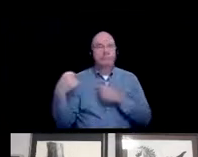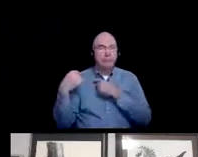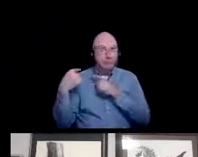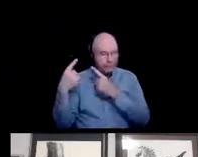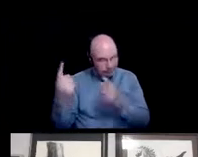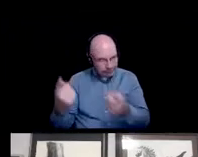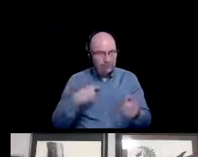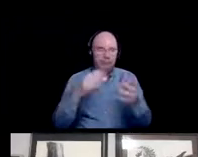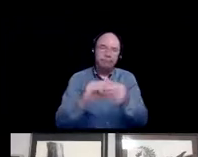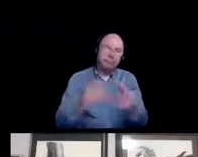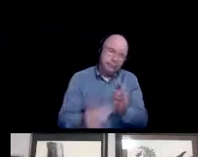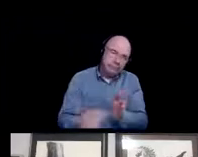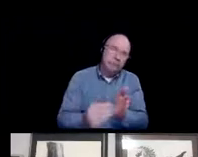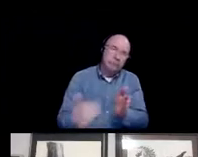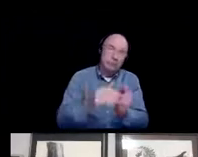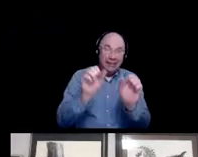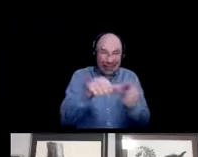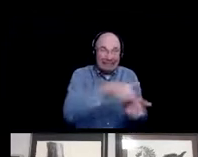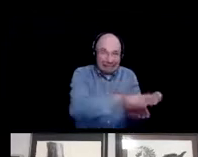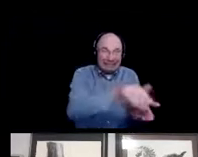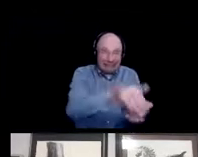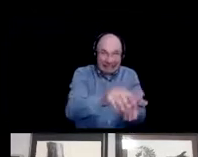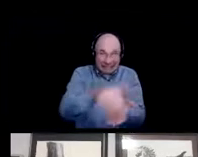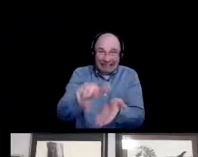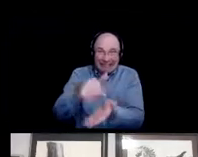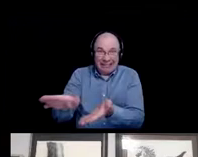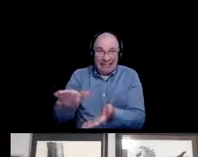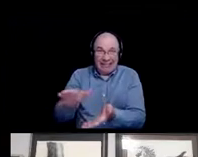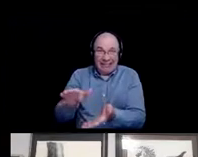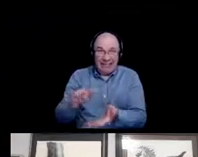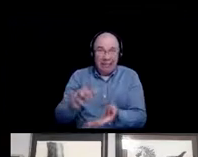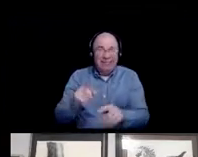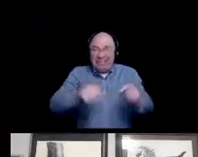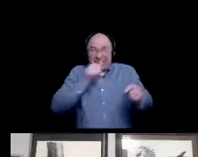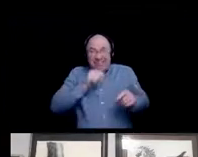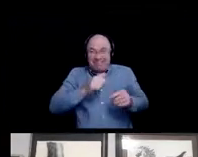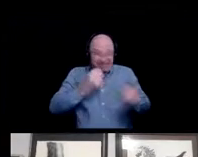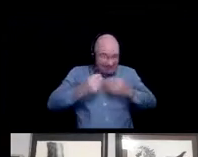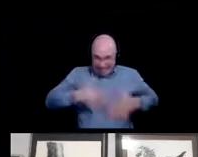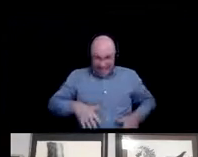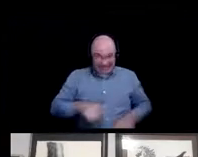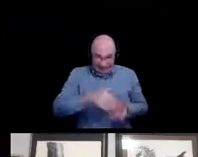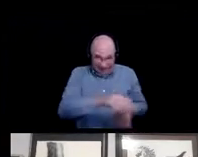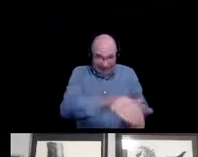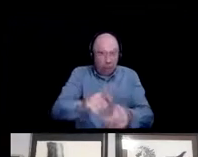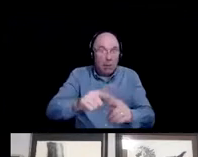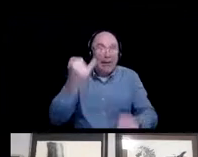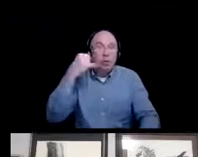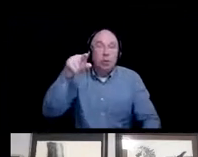many, many times, it's okay to eliminate what you no longer can tolerate well, but what about if